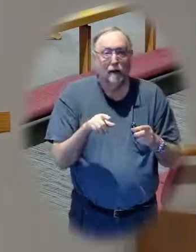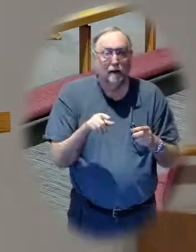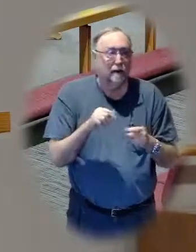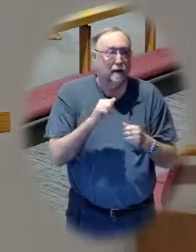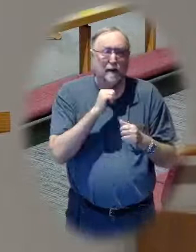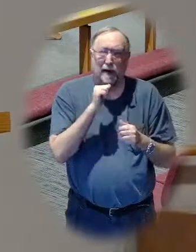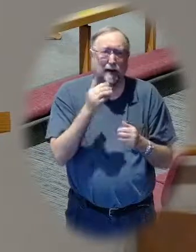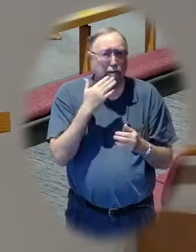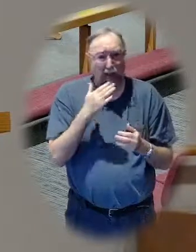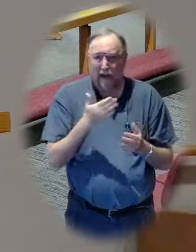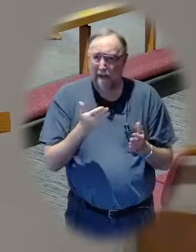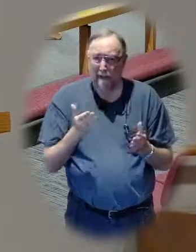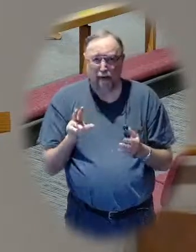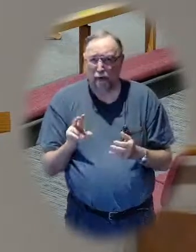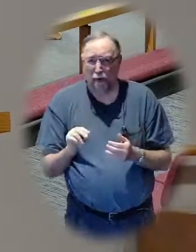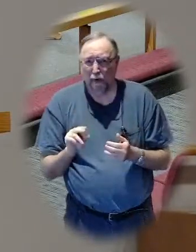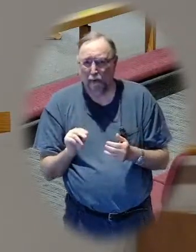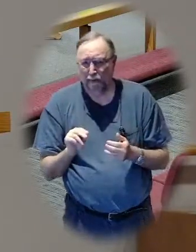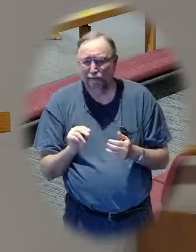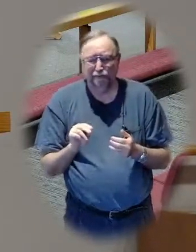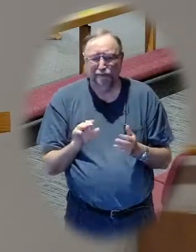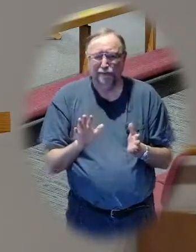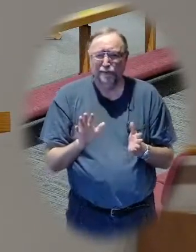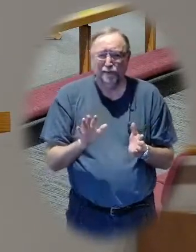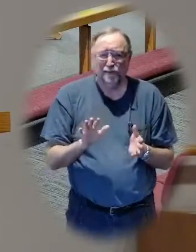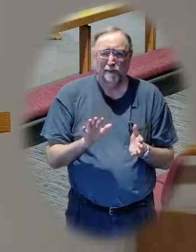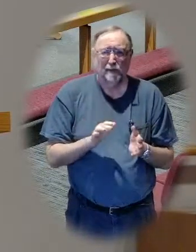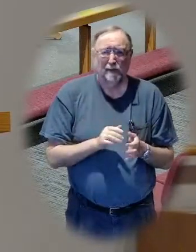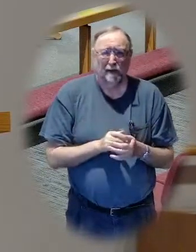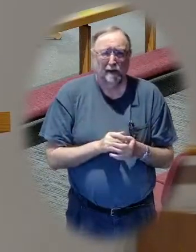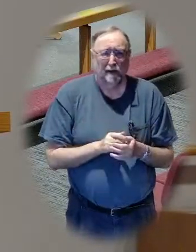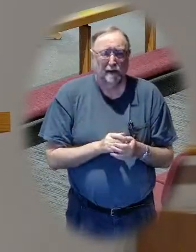necessarily bad. That's not a bad thing.